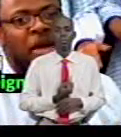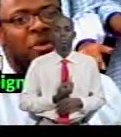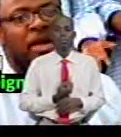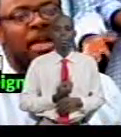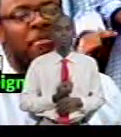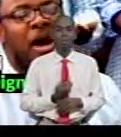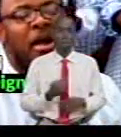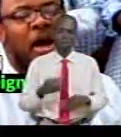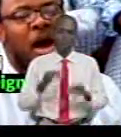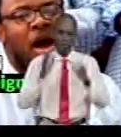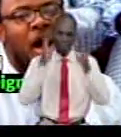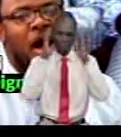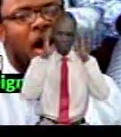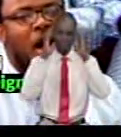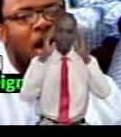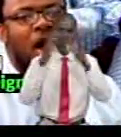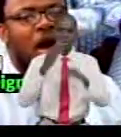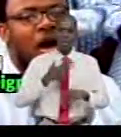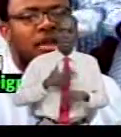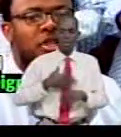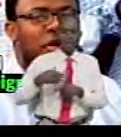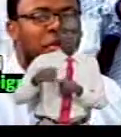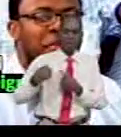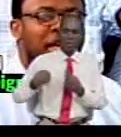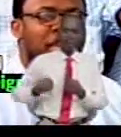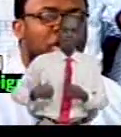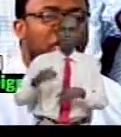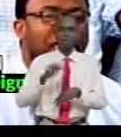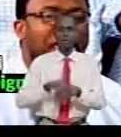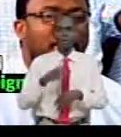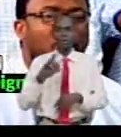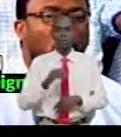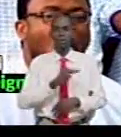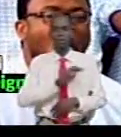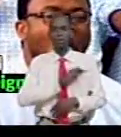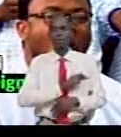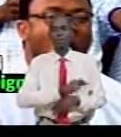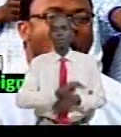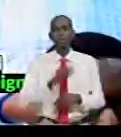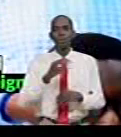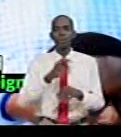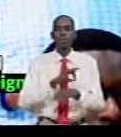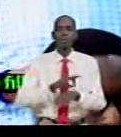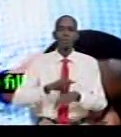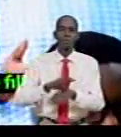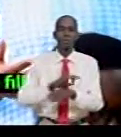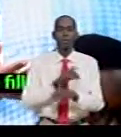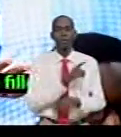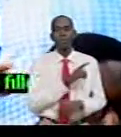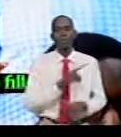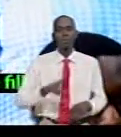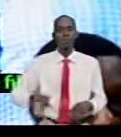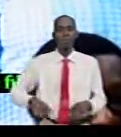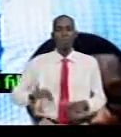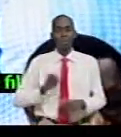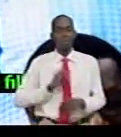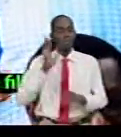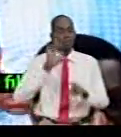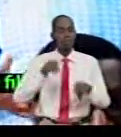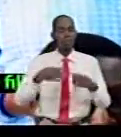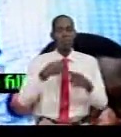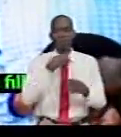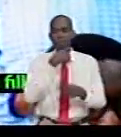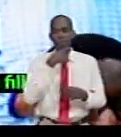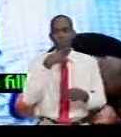alone. Bury my heart on the mission field, Lord. I'll go to dry